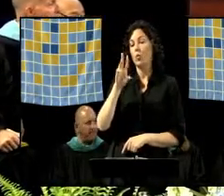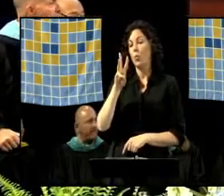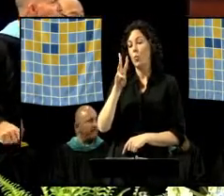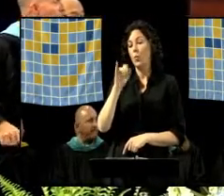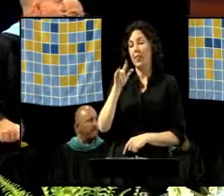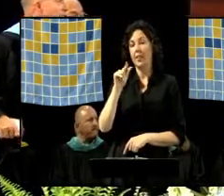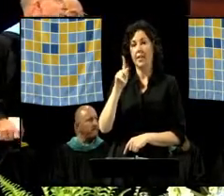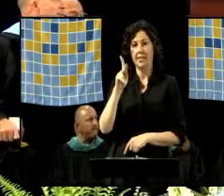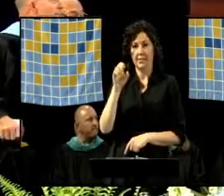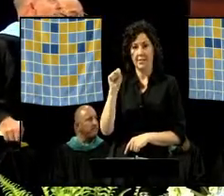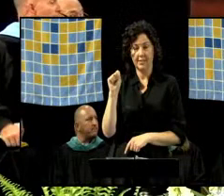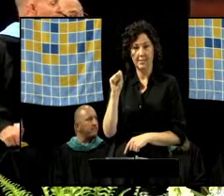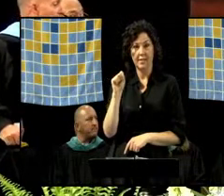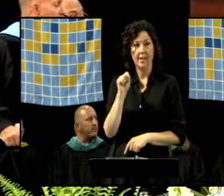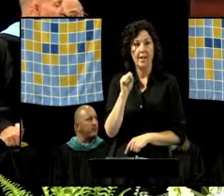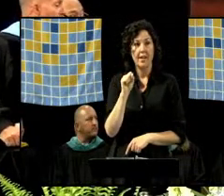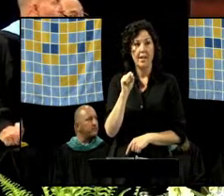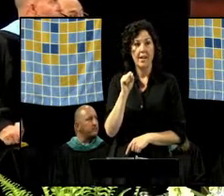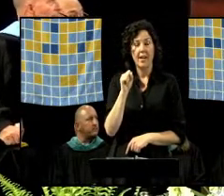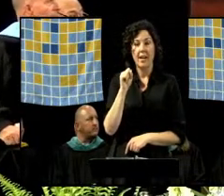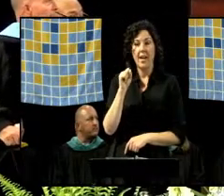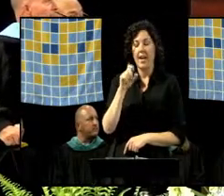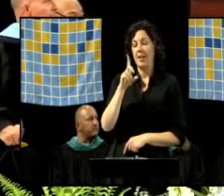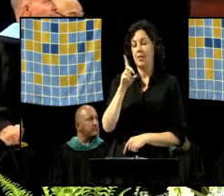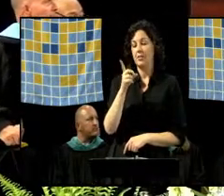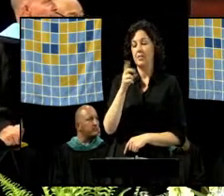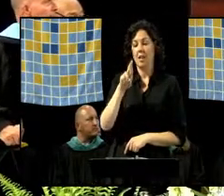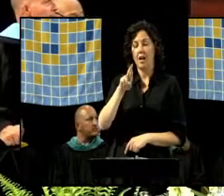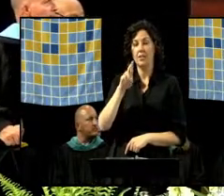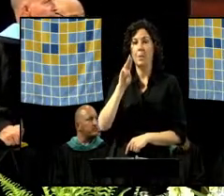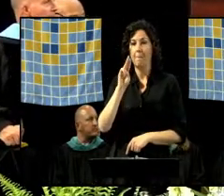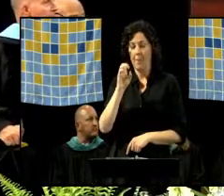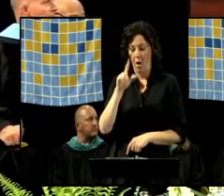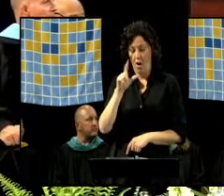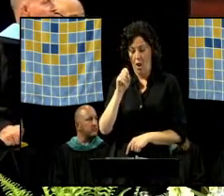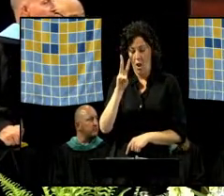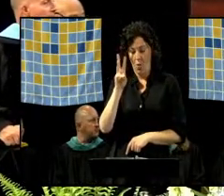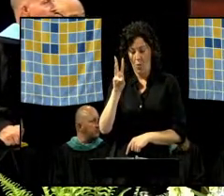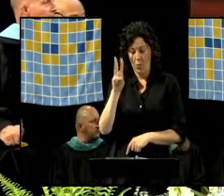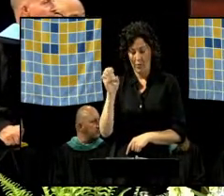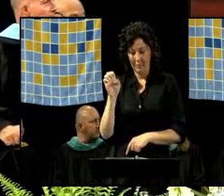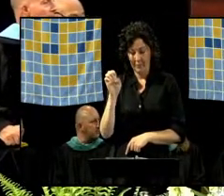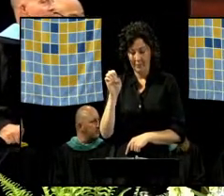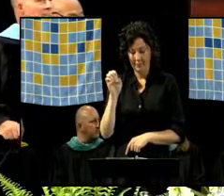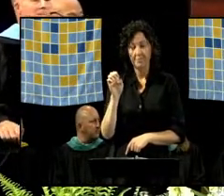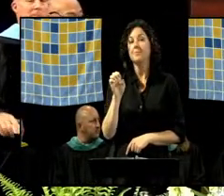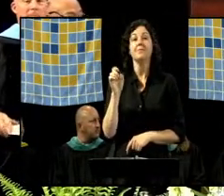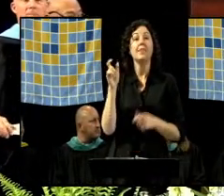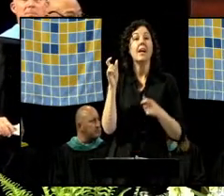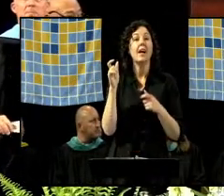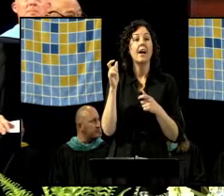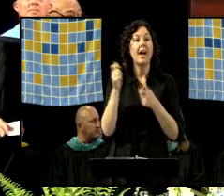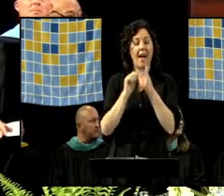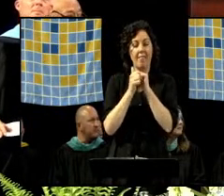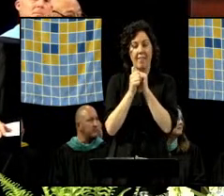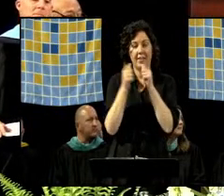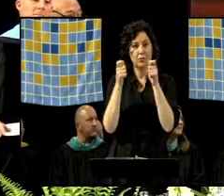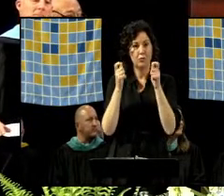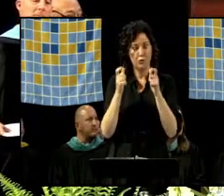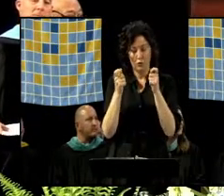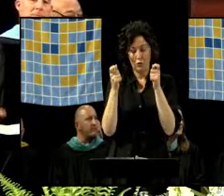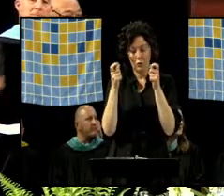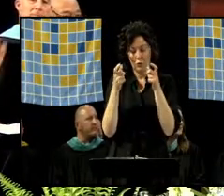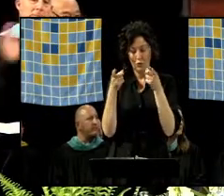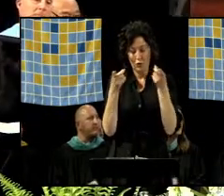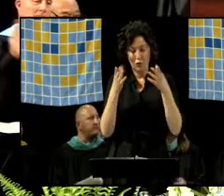Wilkins, and Dr. Drew Marlowe. Athletic Director, Mr. Cody Slaughter. Thank you for your leadership and service to